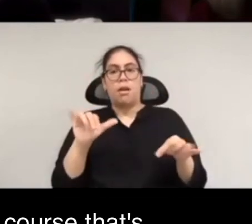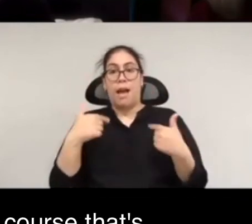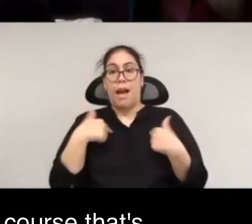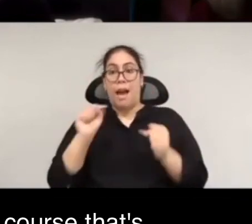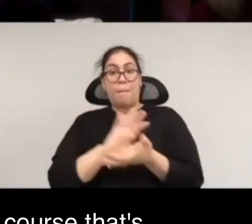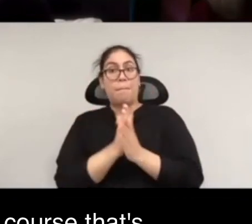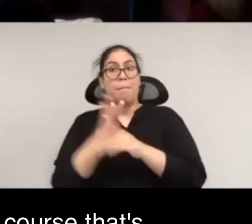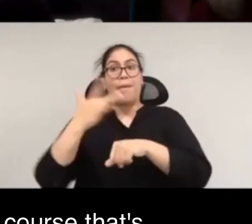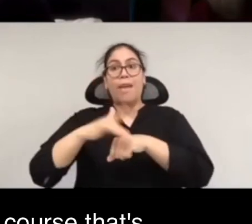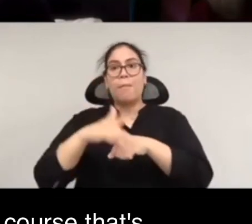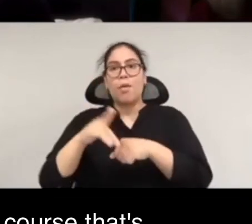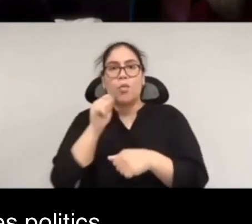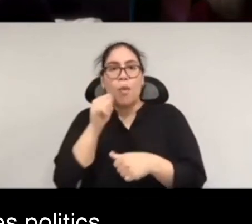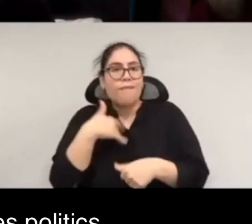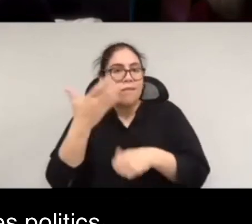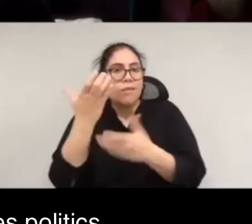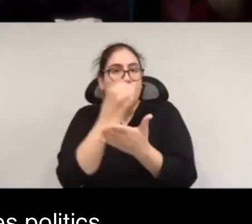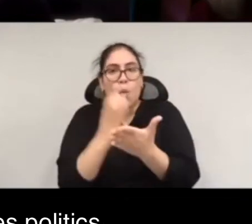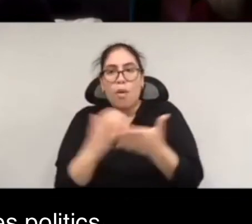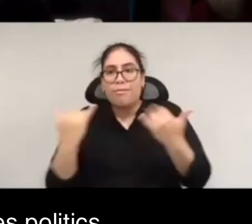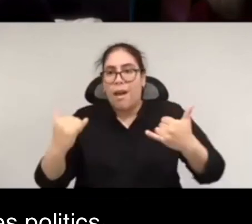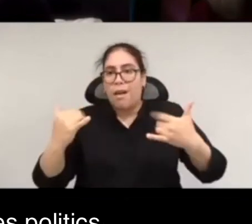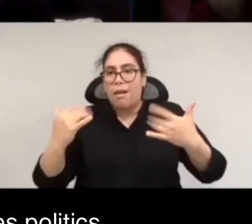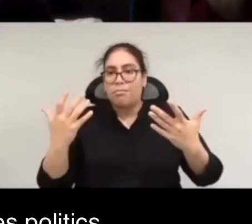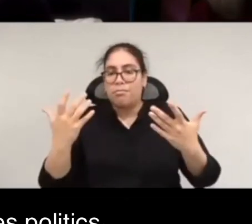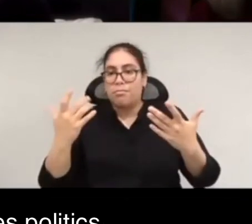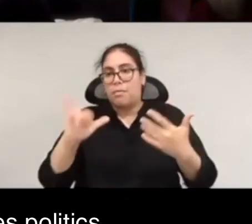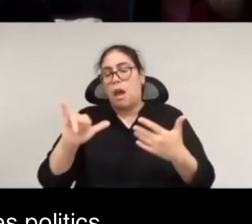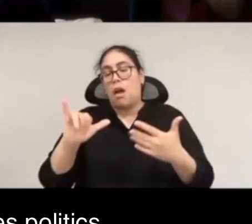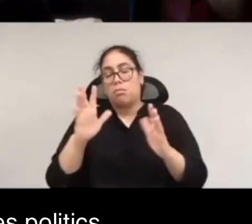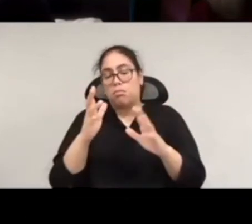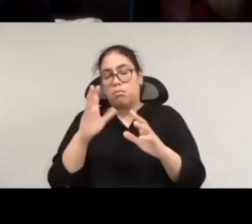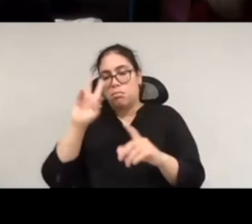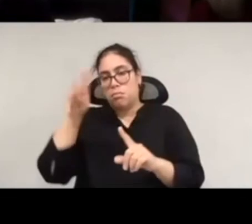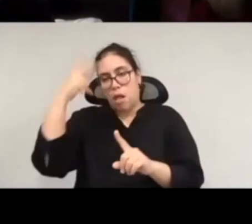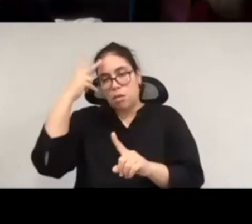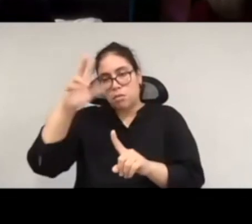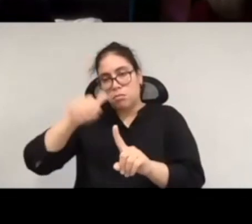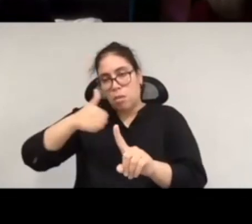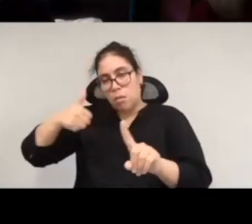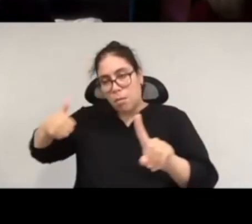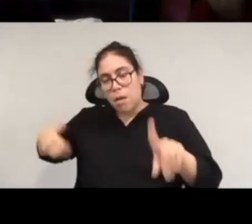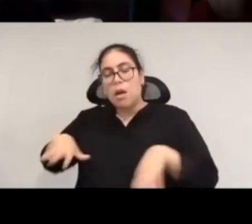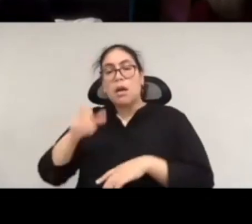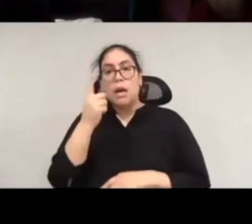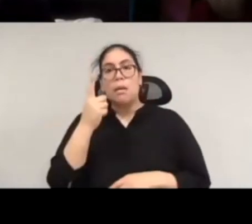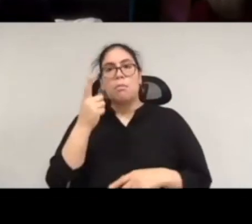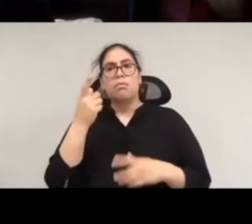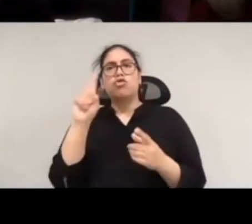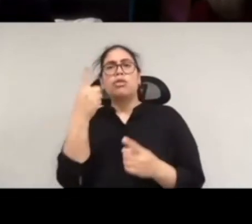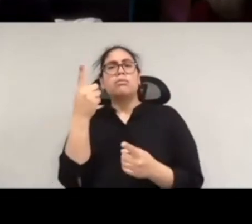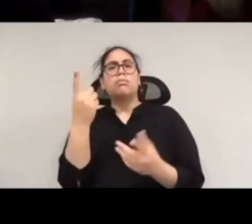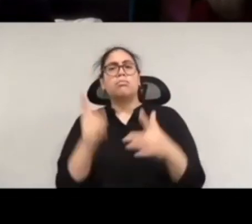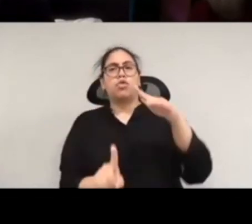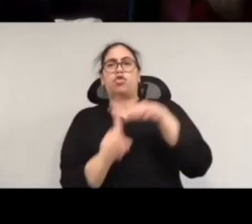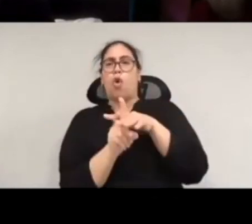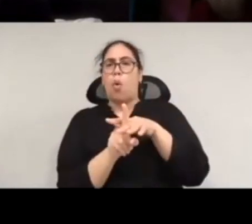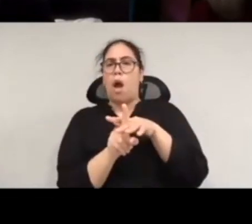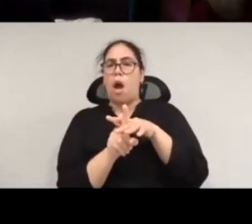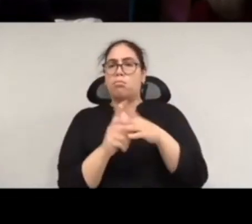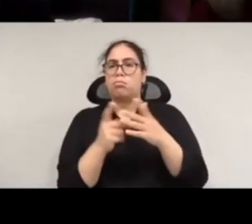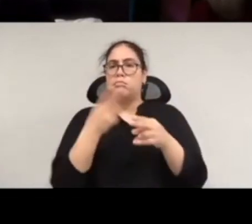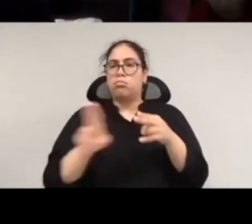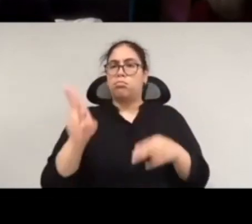don't have a course that's available to do right now, and that takes politics and all kinds of things. But at least as a guest lecturer, just showing up, this is a way